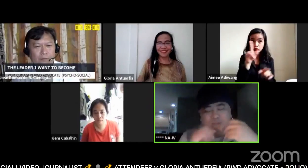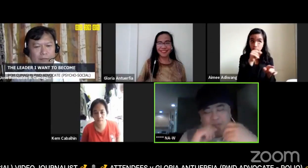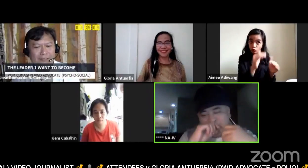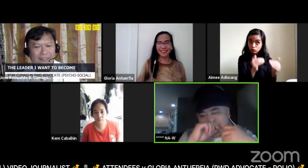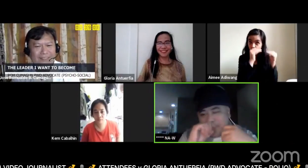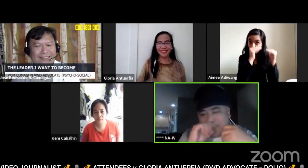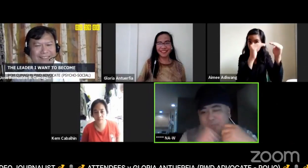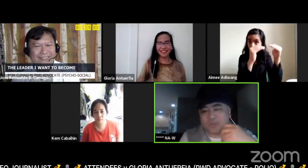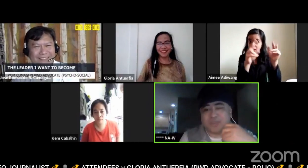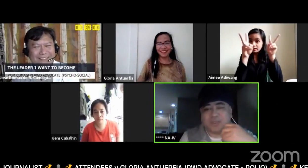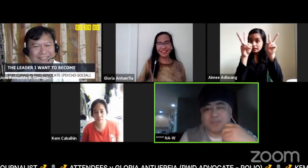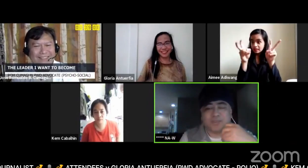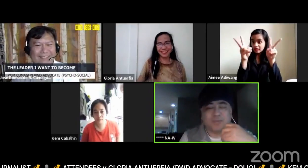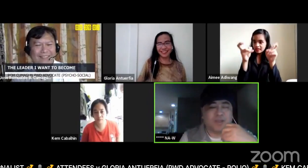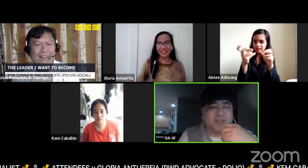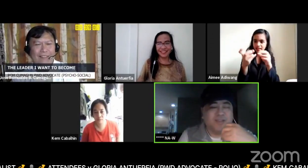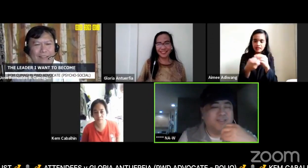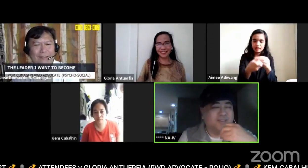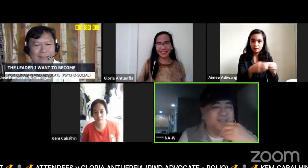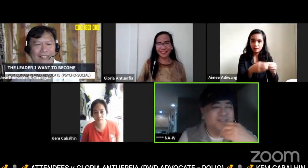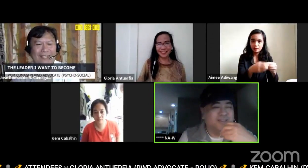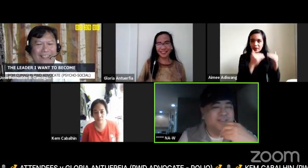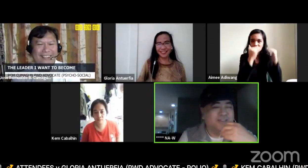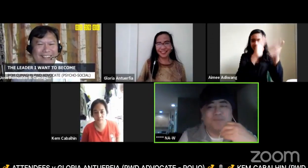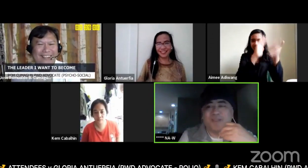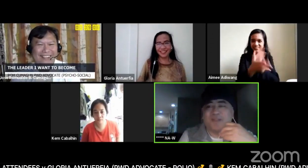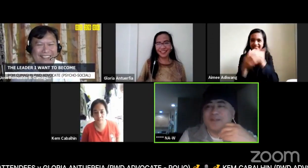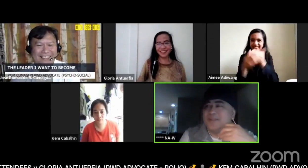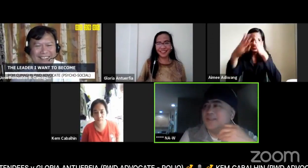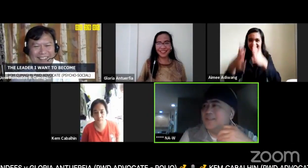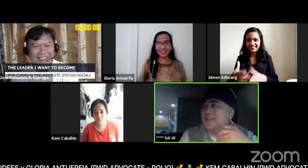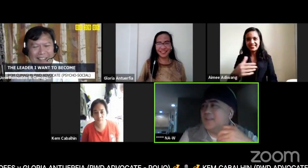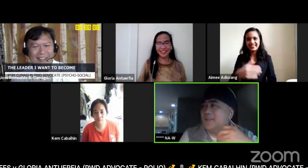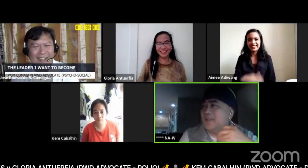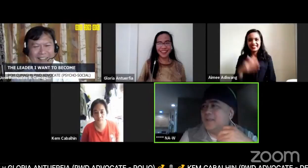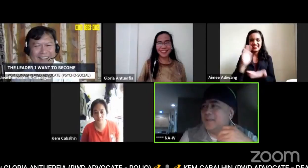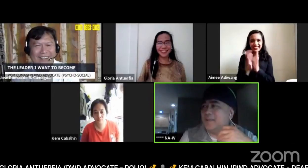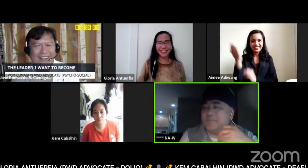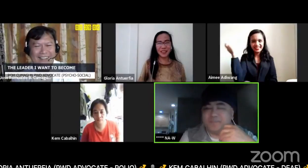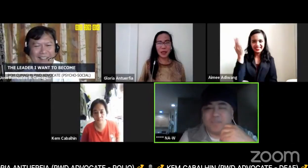way, quote unquote, promote na kita as ano na this speaker.